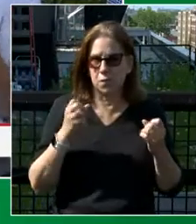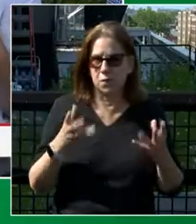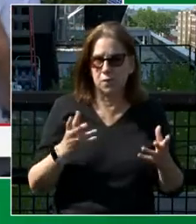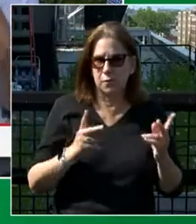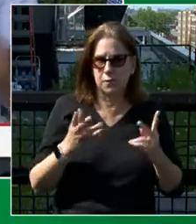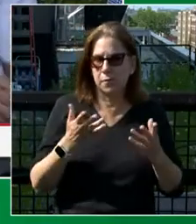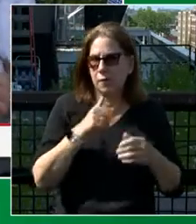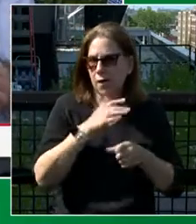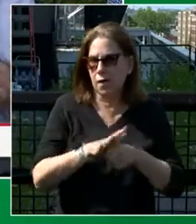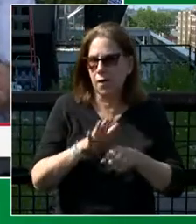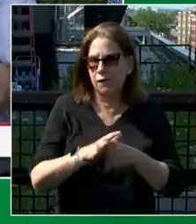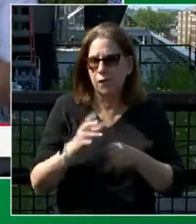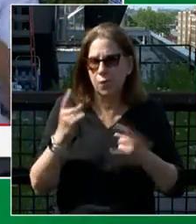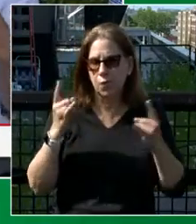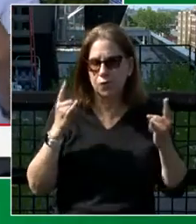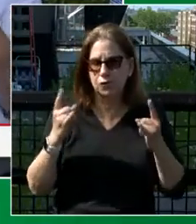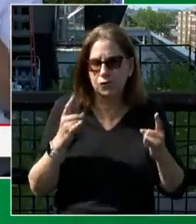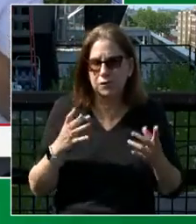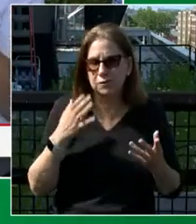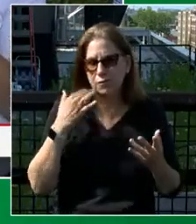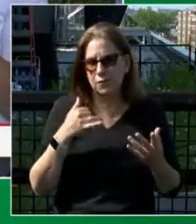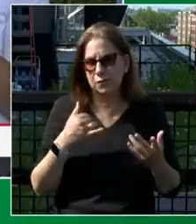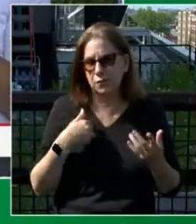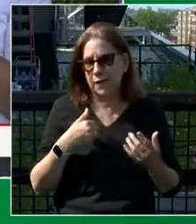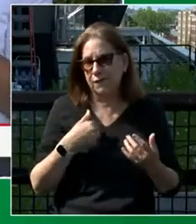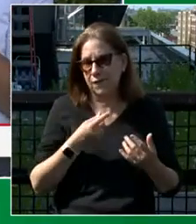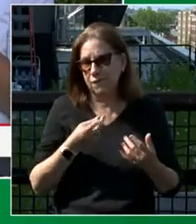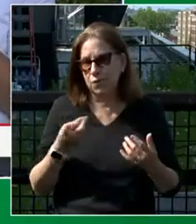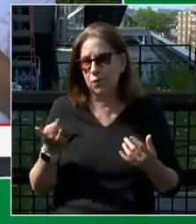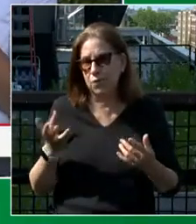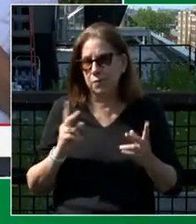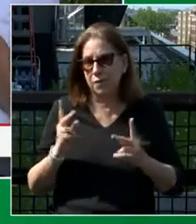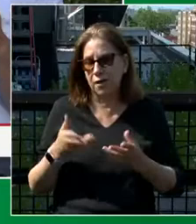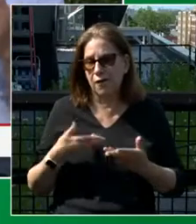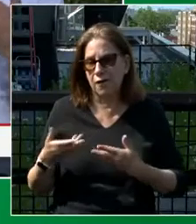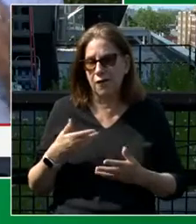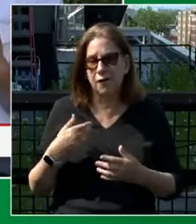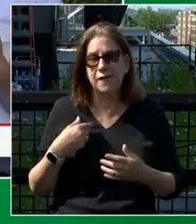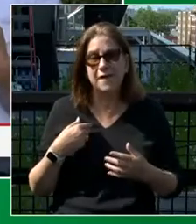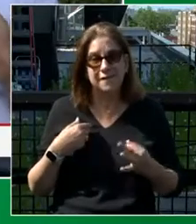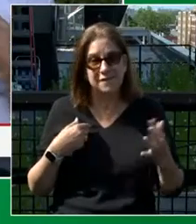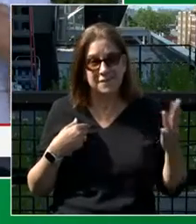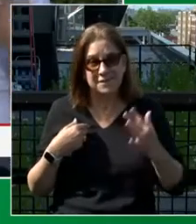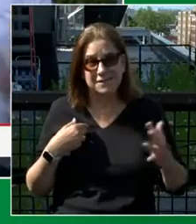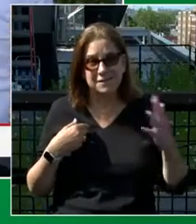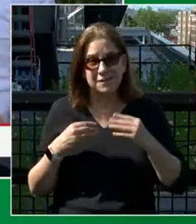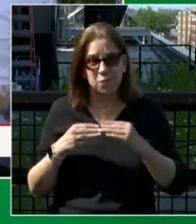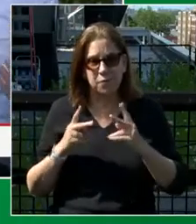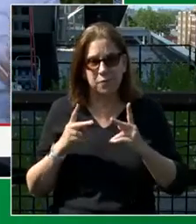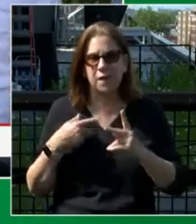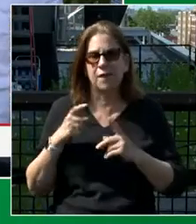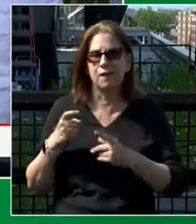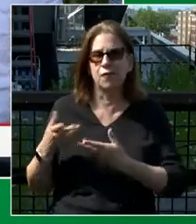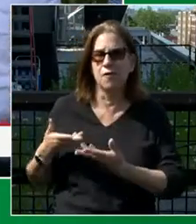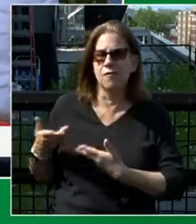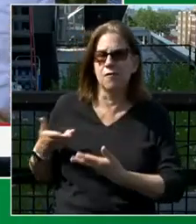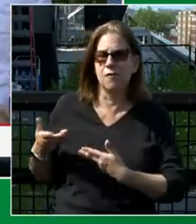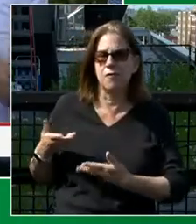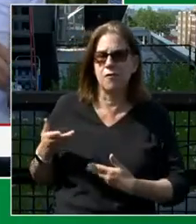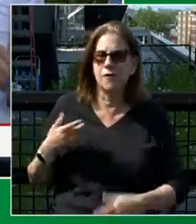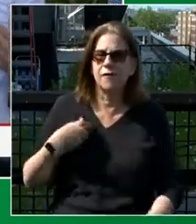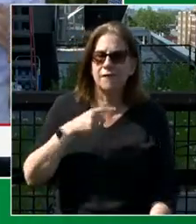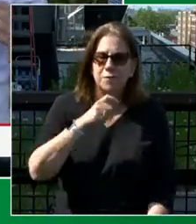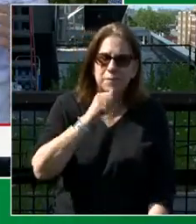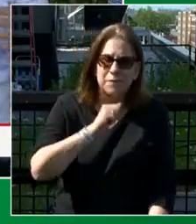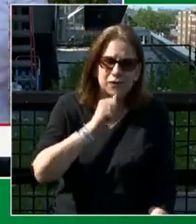actually the biggest Workforce. Challenge. Yeah. That sounds like you said workforce. Yeah, so workforce, but also patience from the customer to understand that